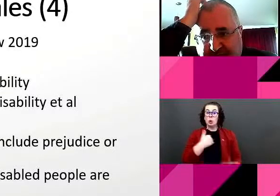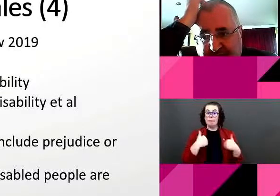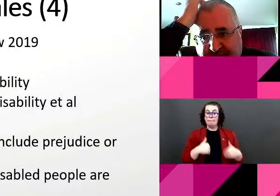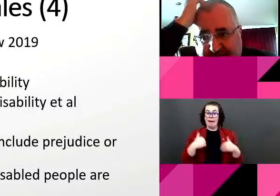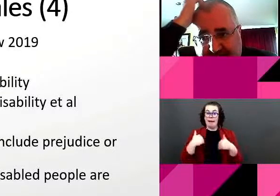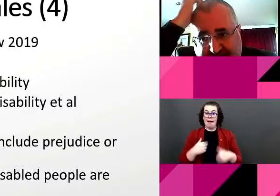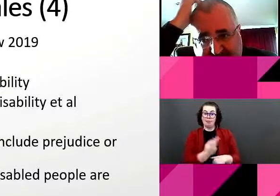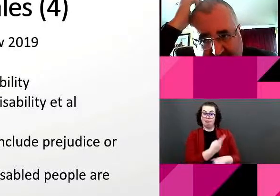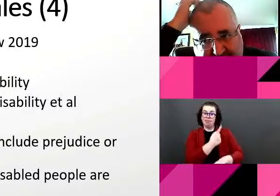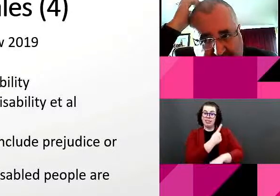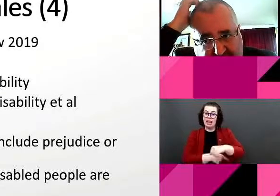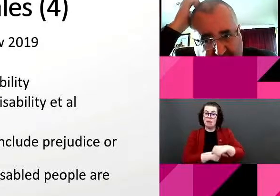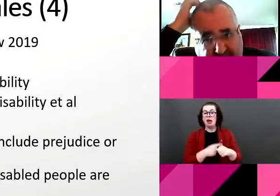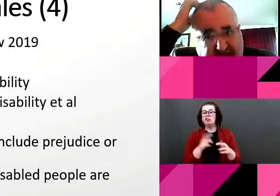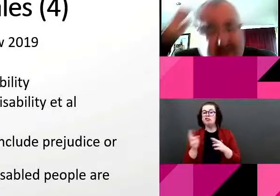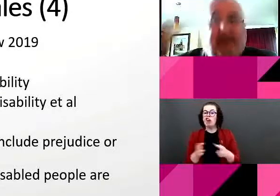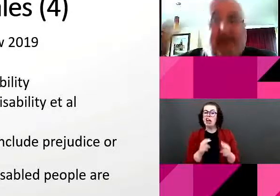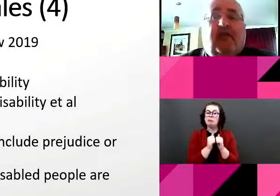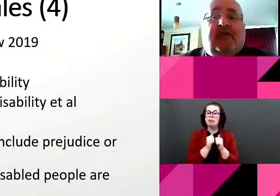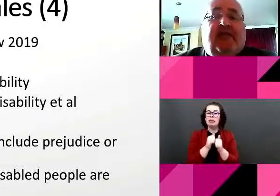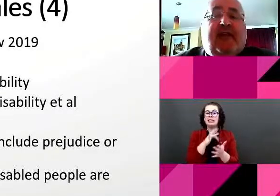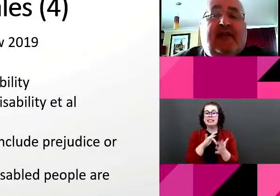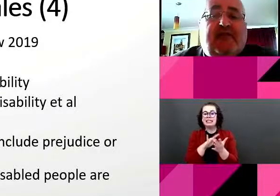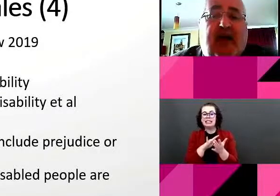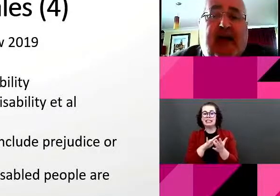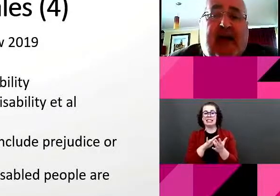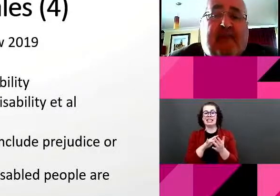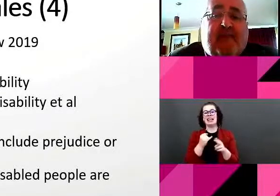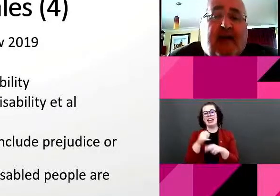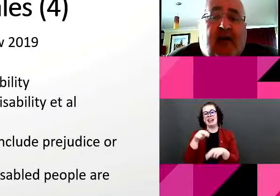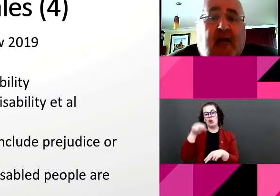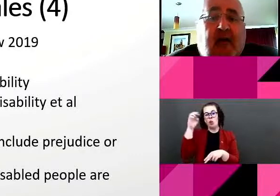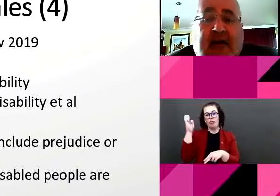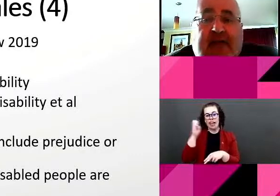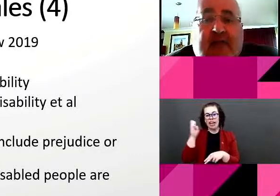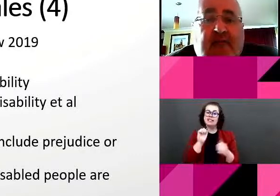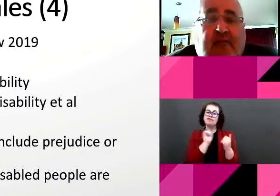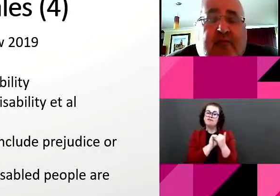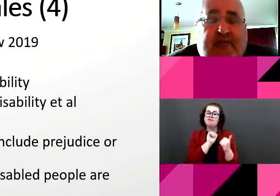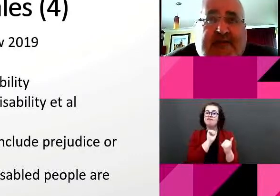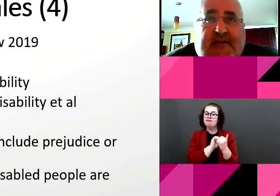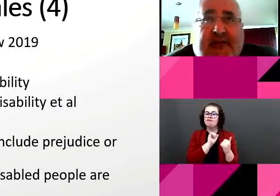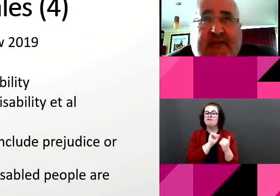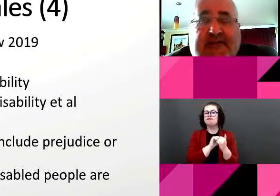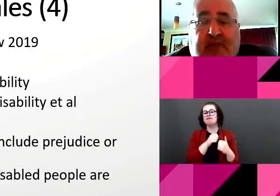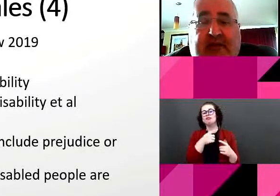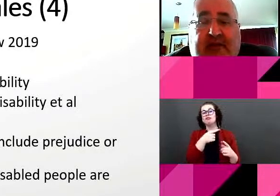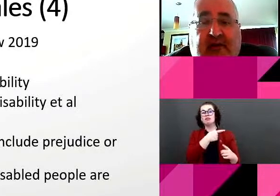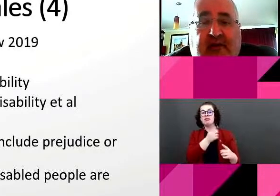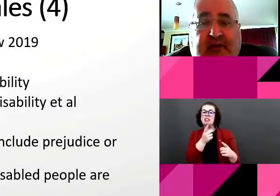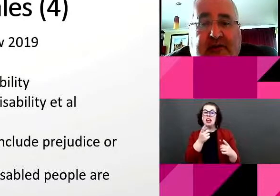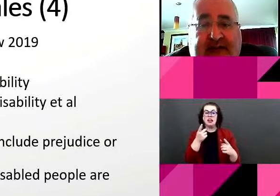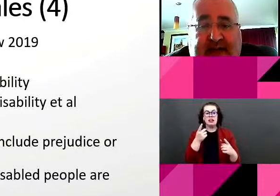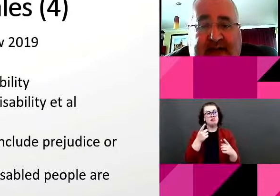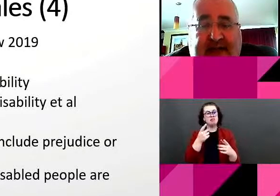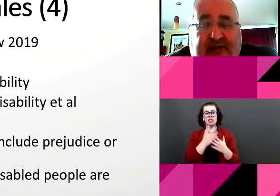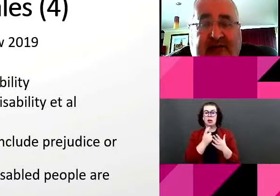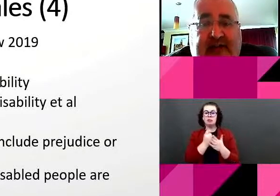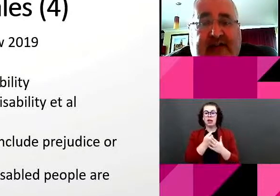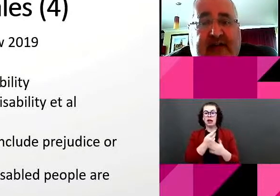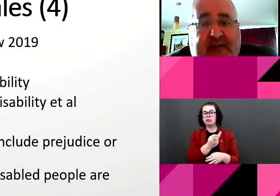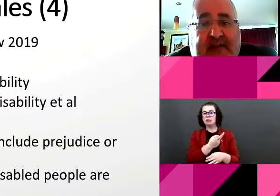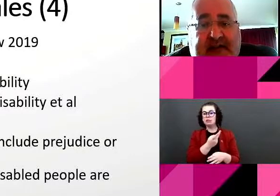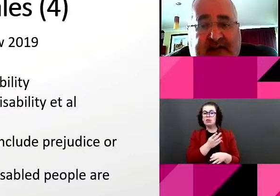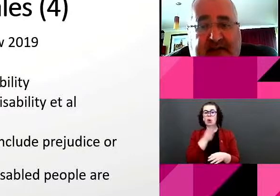who meet regularly in a city centre in the north of England on sometimes when they're going to a day